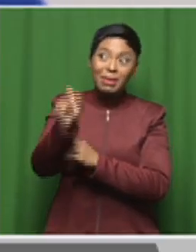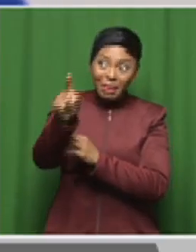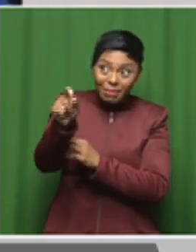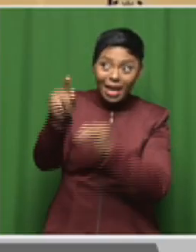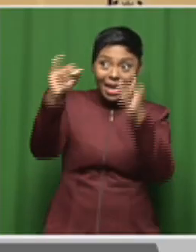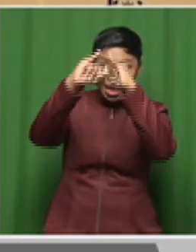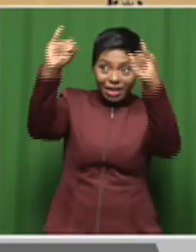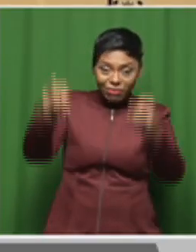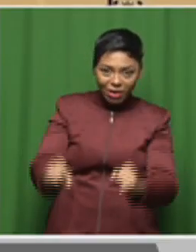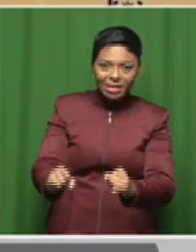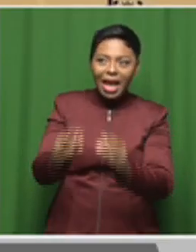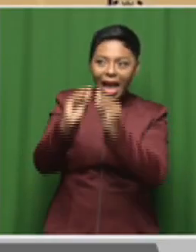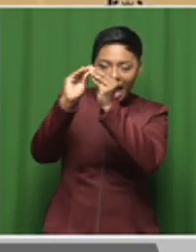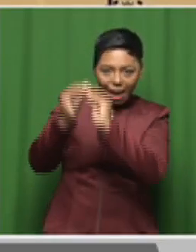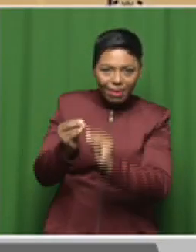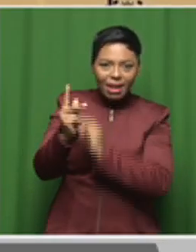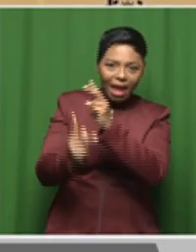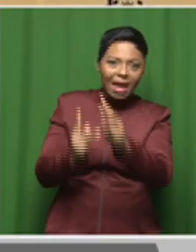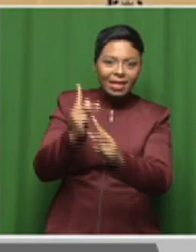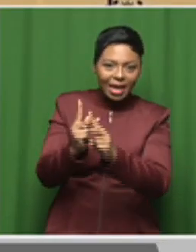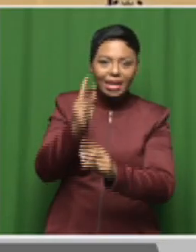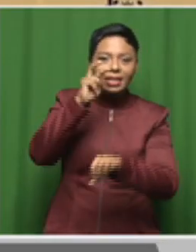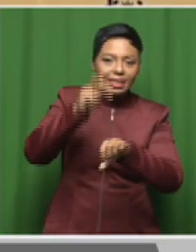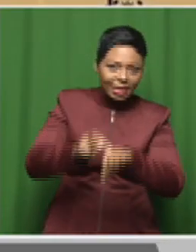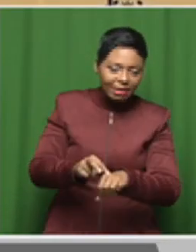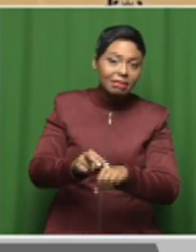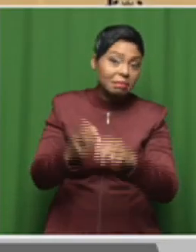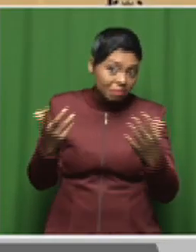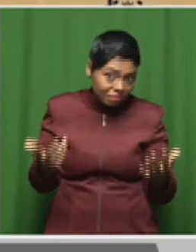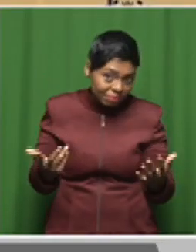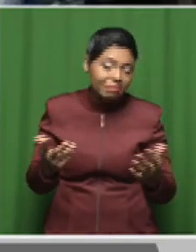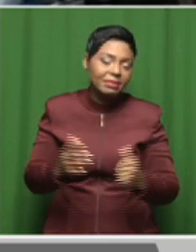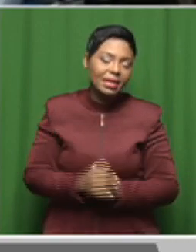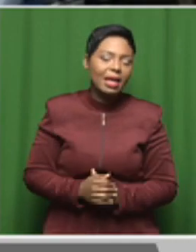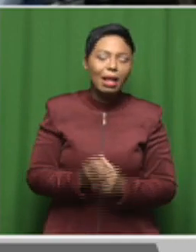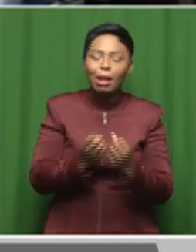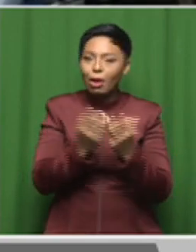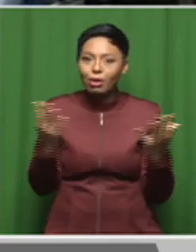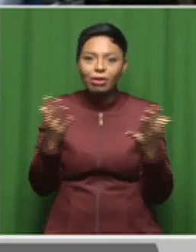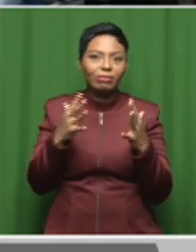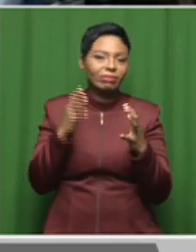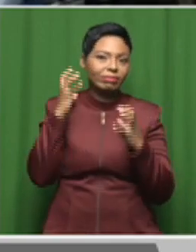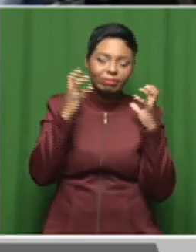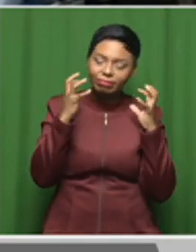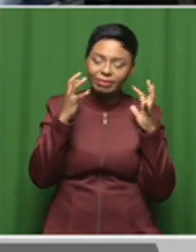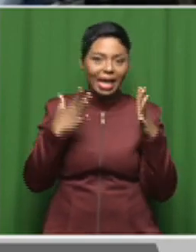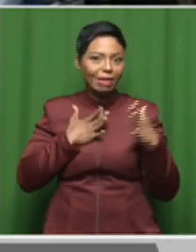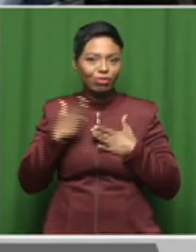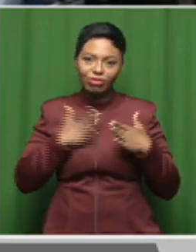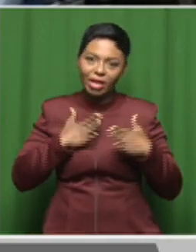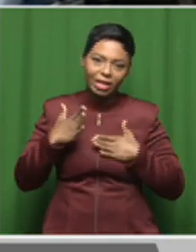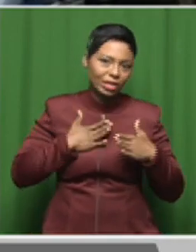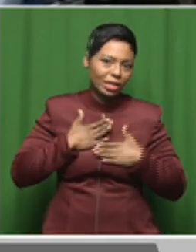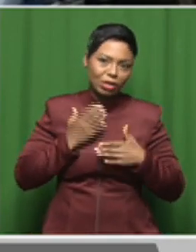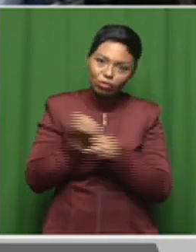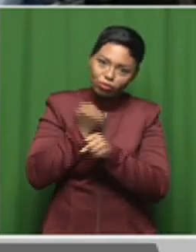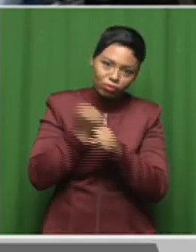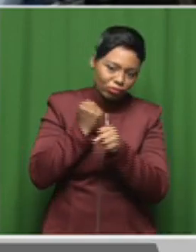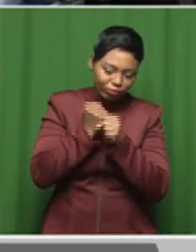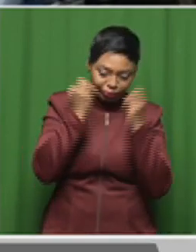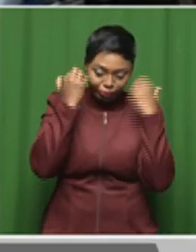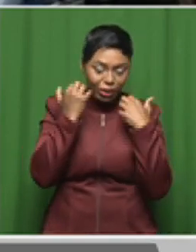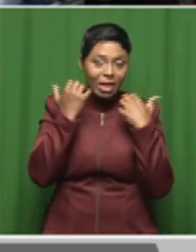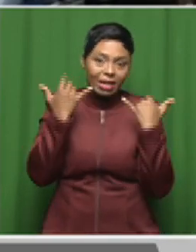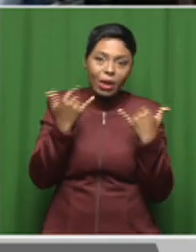either have to be amended or credit notes would need to be issued. So there's quite a lot of administrative and communication